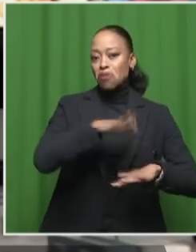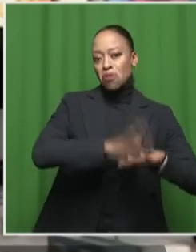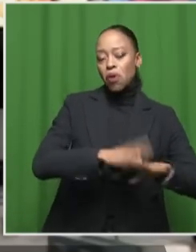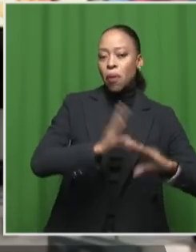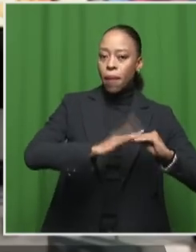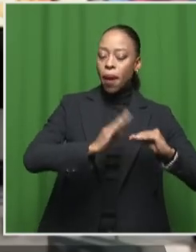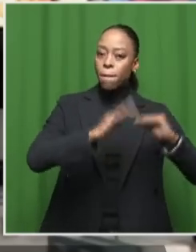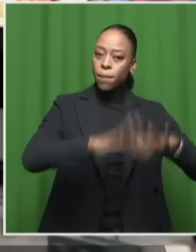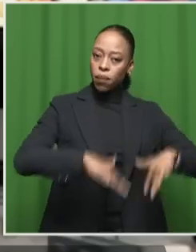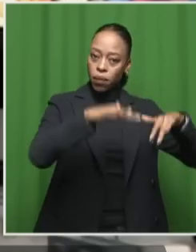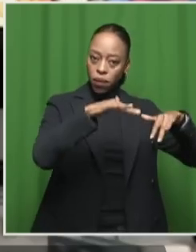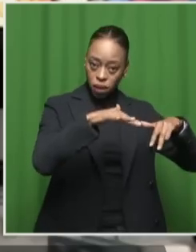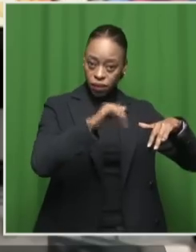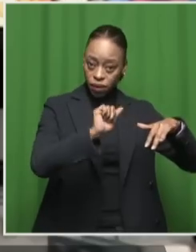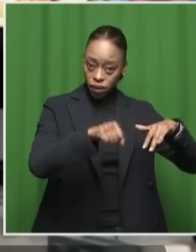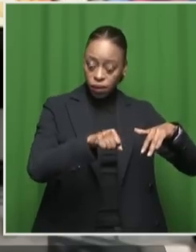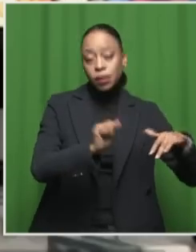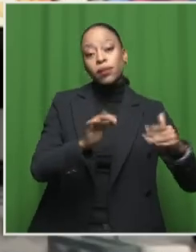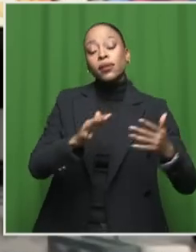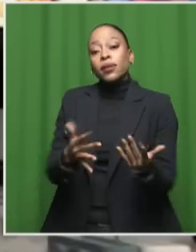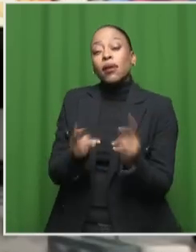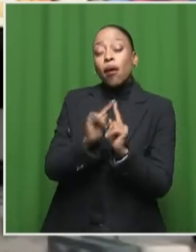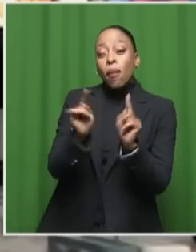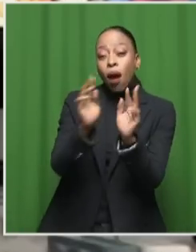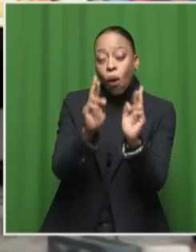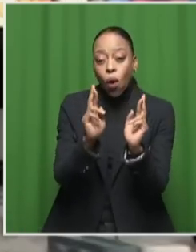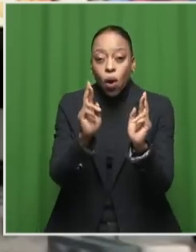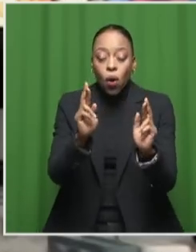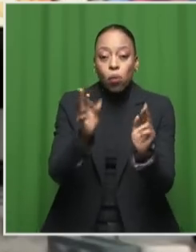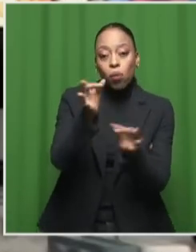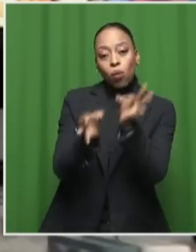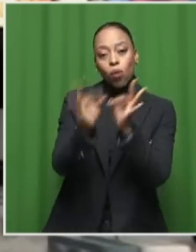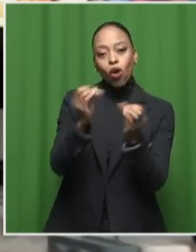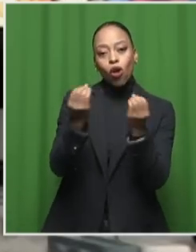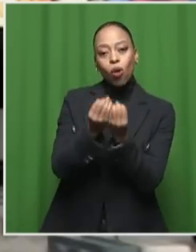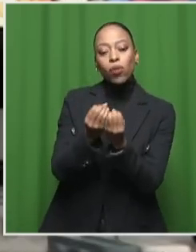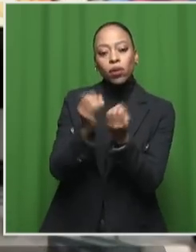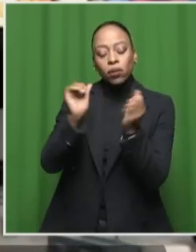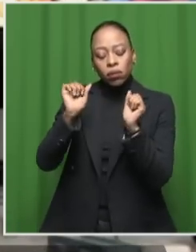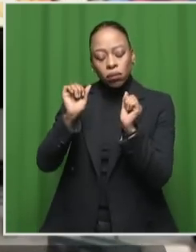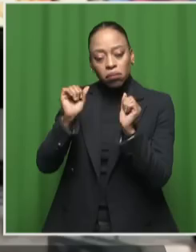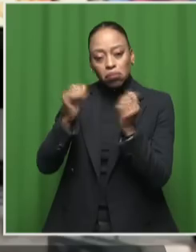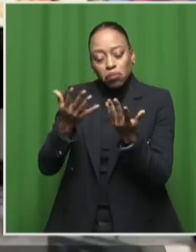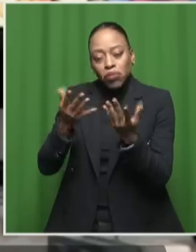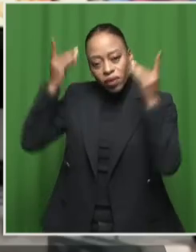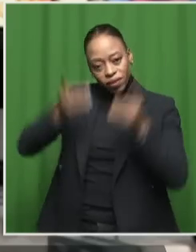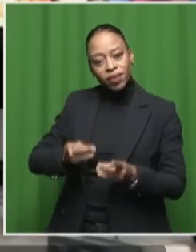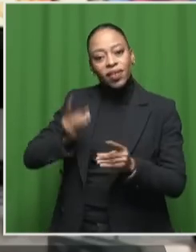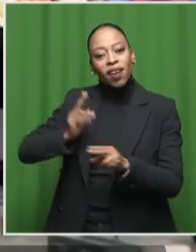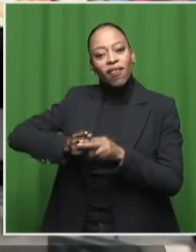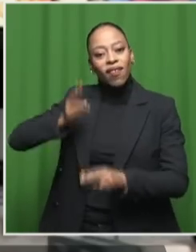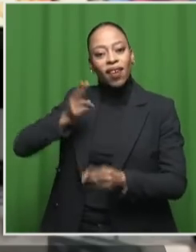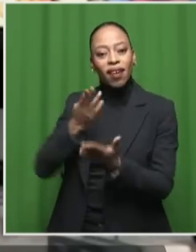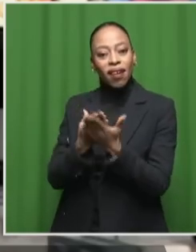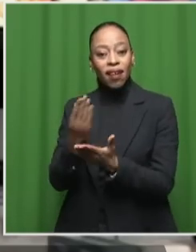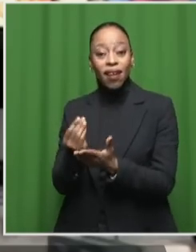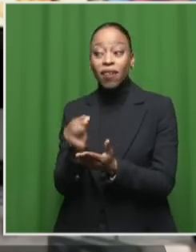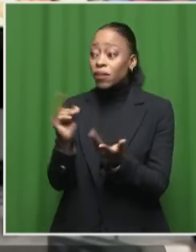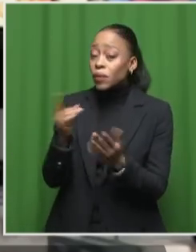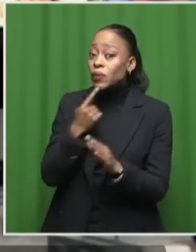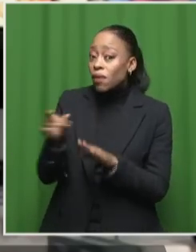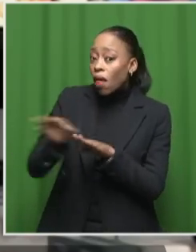member of Parliament. But hopefully the parties would have reached agreement about what happens thereafter, what happens when they convene